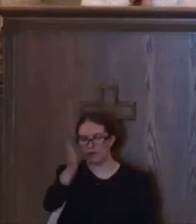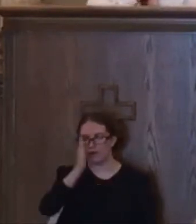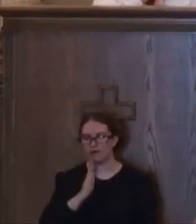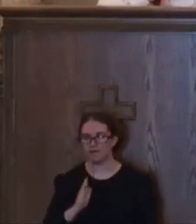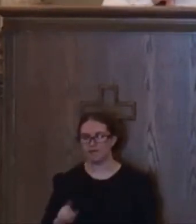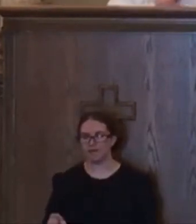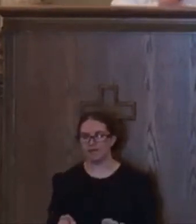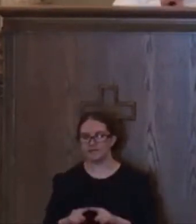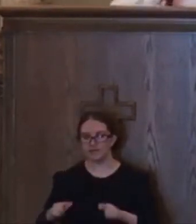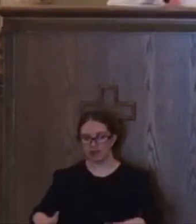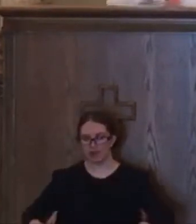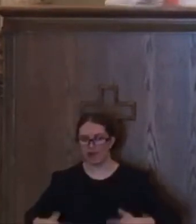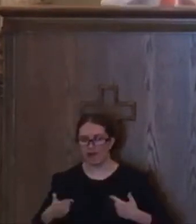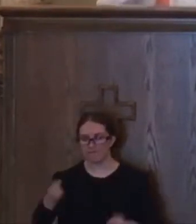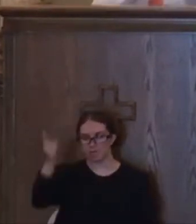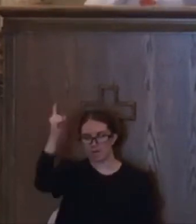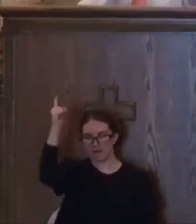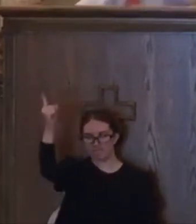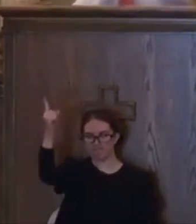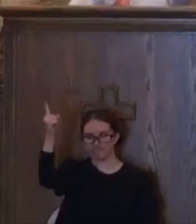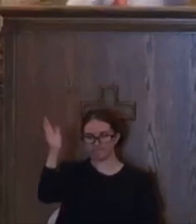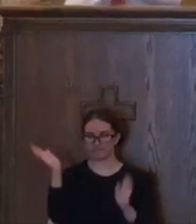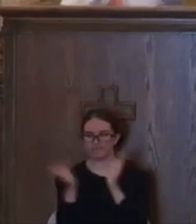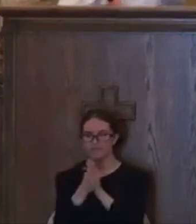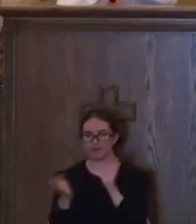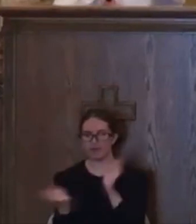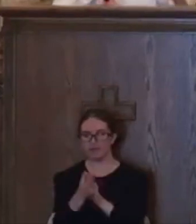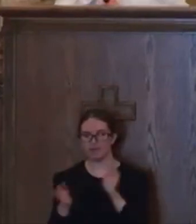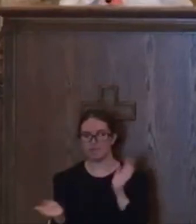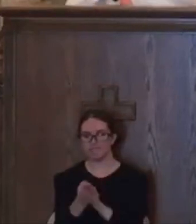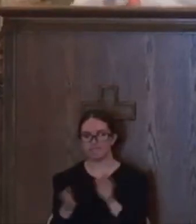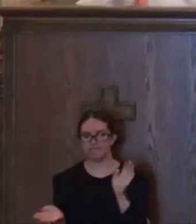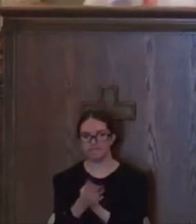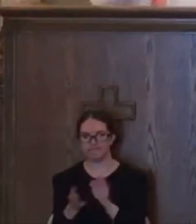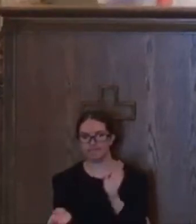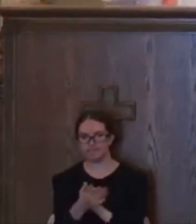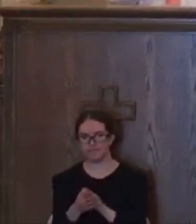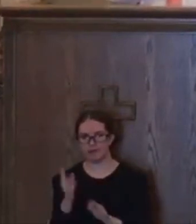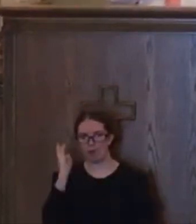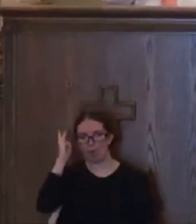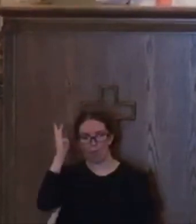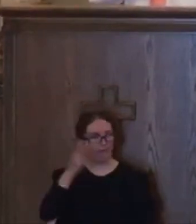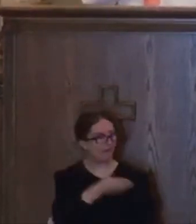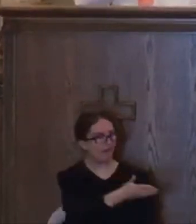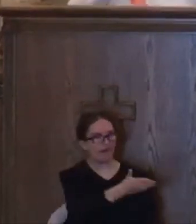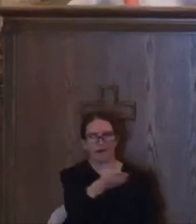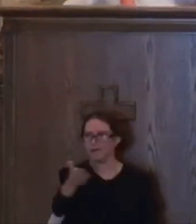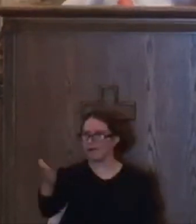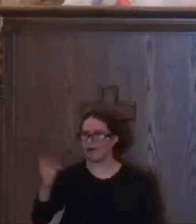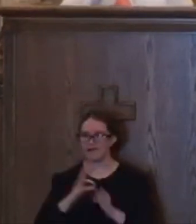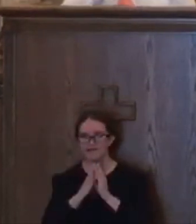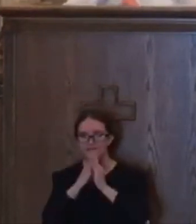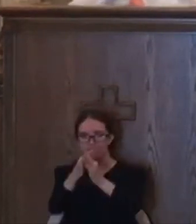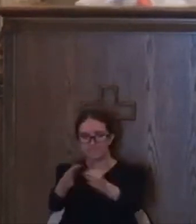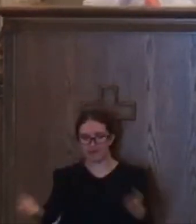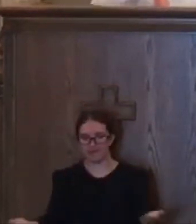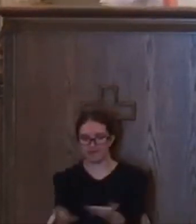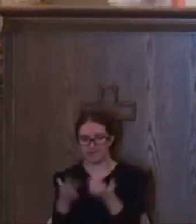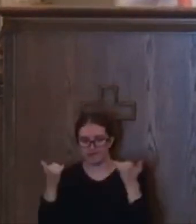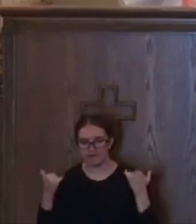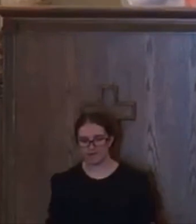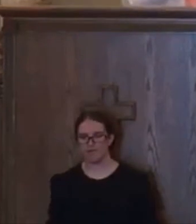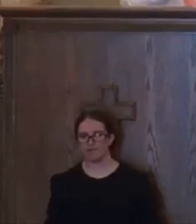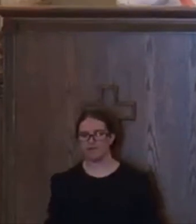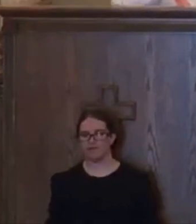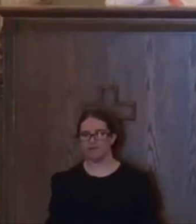still going to live for him. He up those up those. I wonder if anybody's got faith in here right now.